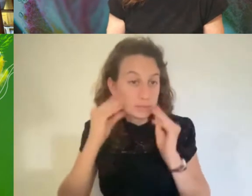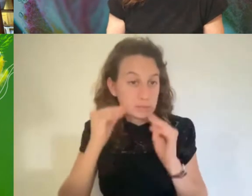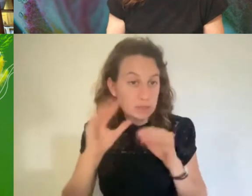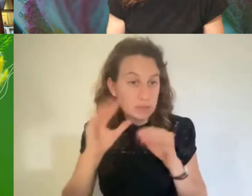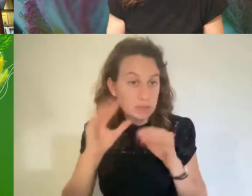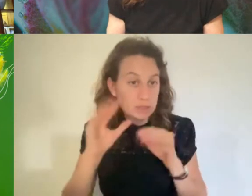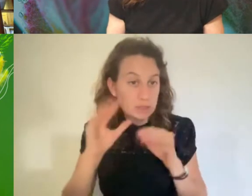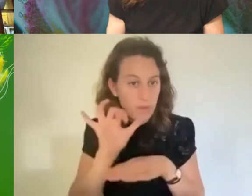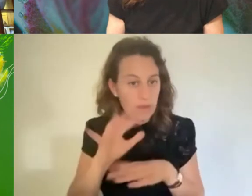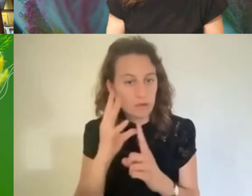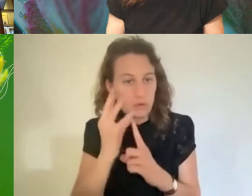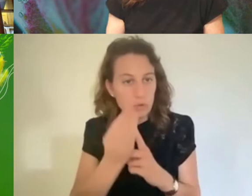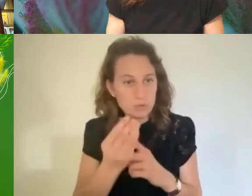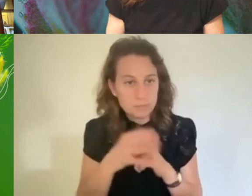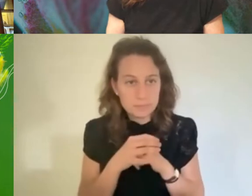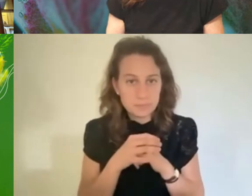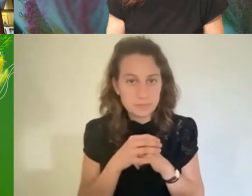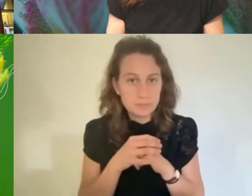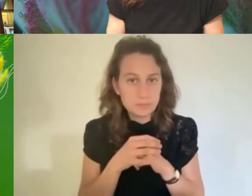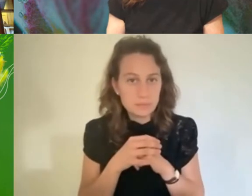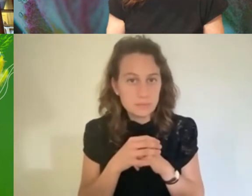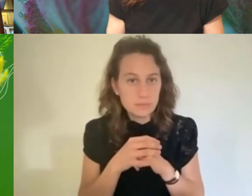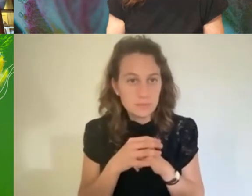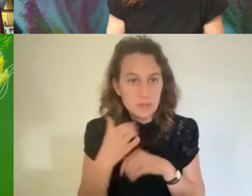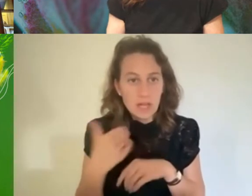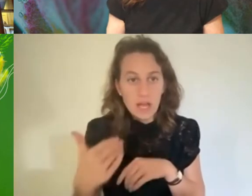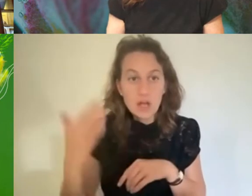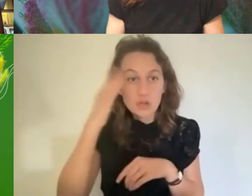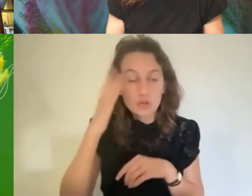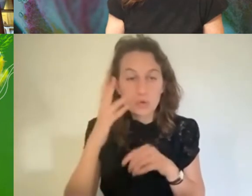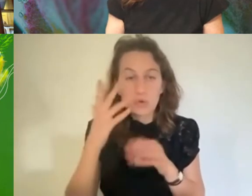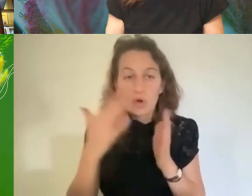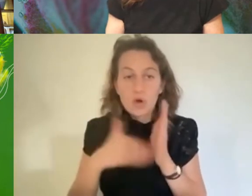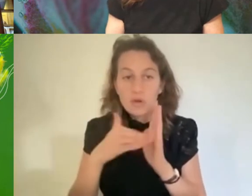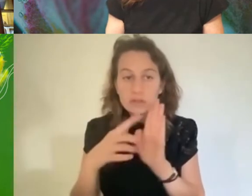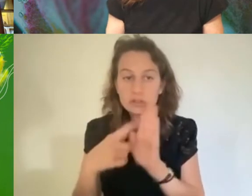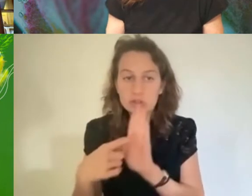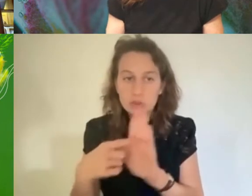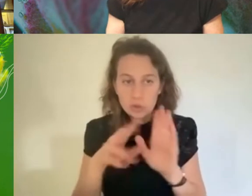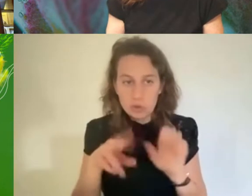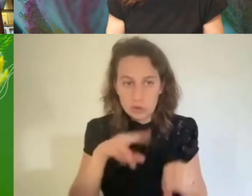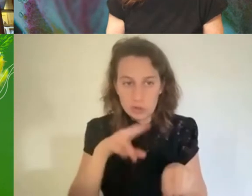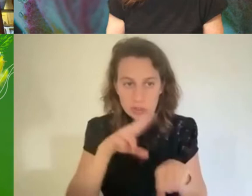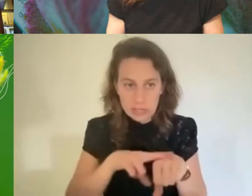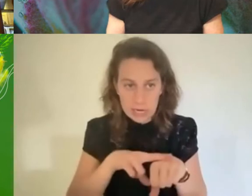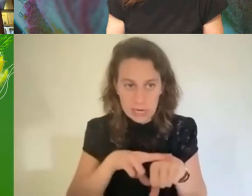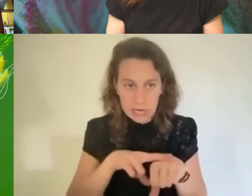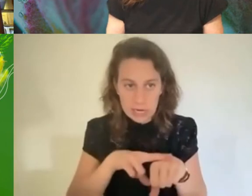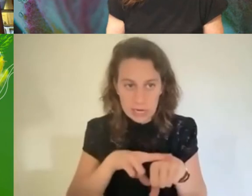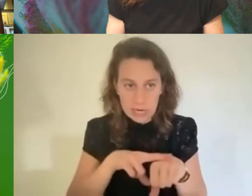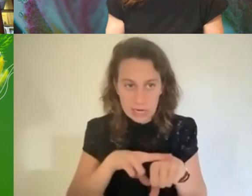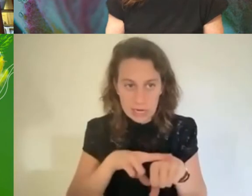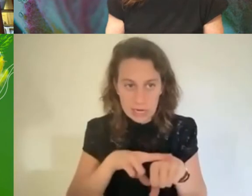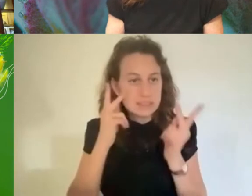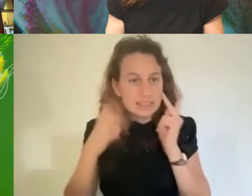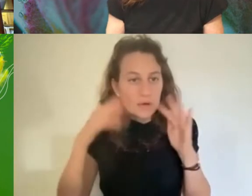culture. I knew that you often featured the natural world in your work too, and I was hopeful that I would get to curate another project where your